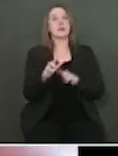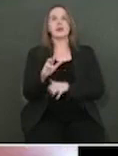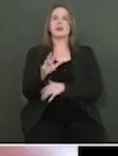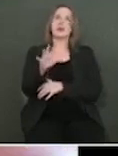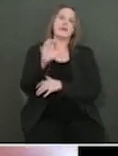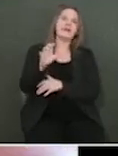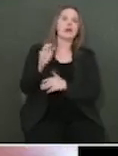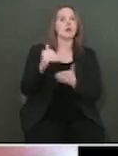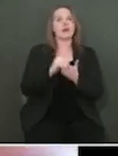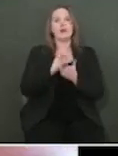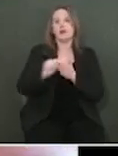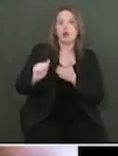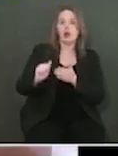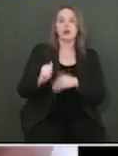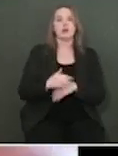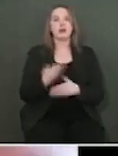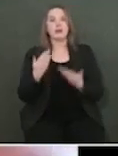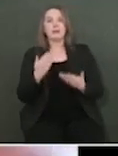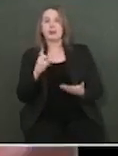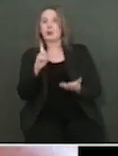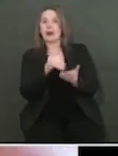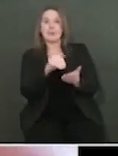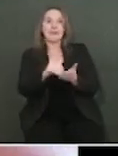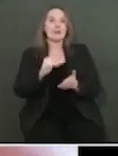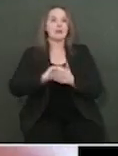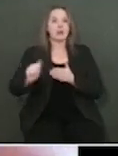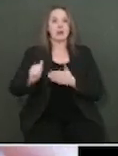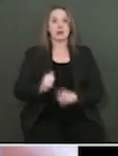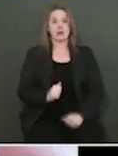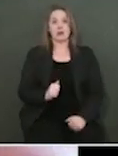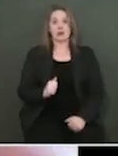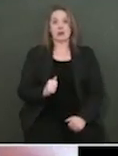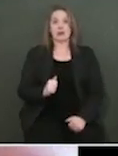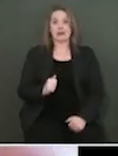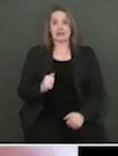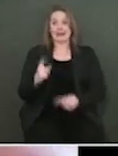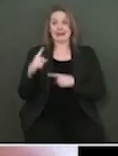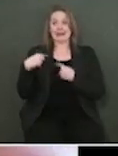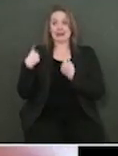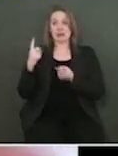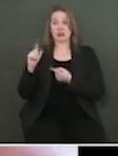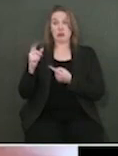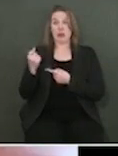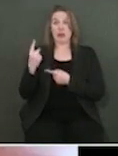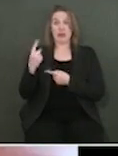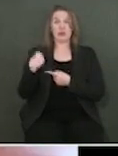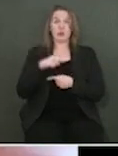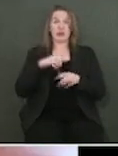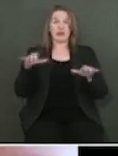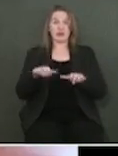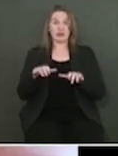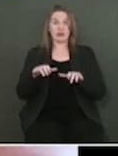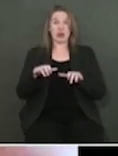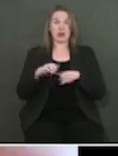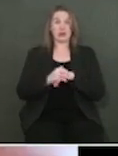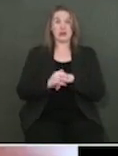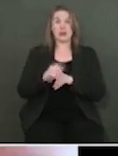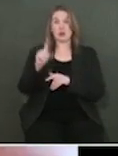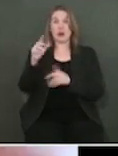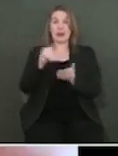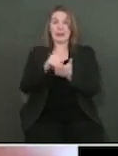500,000 worth. Some years we might do $1 million in a normal year. We've done 20 million since 2011. But this year we've done 2